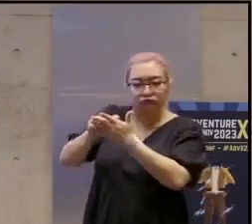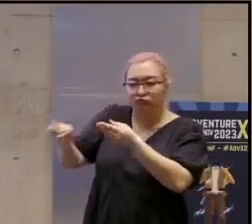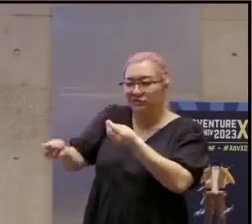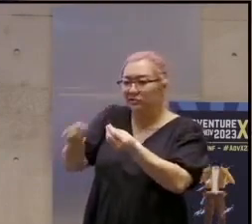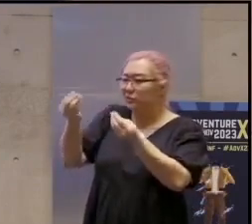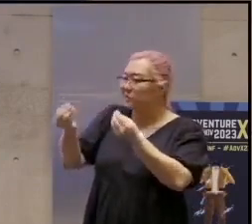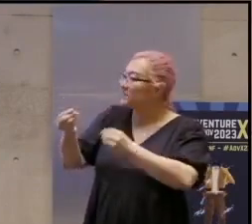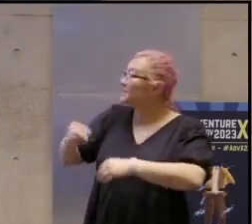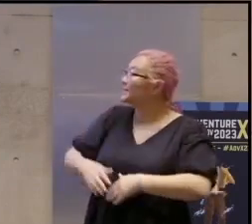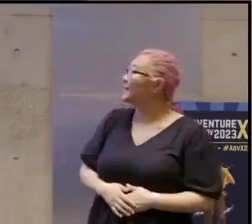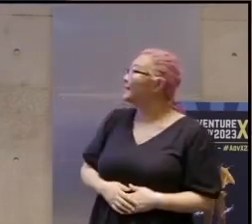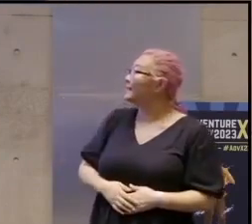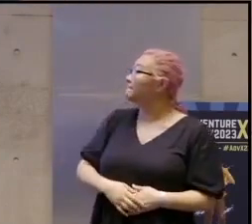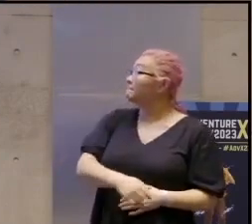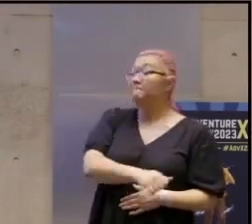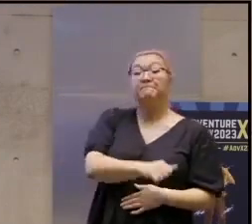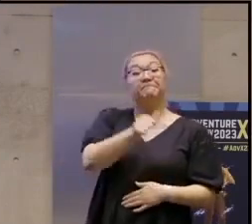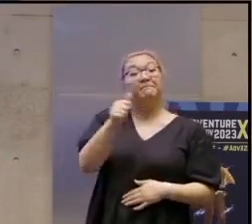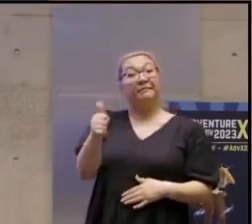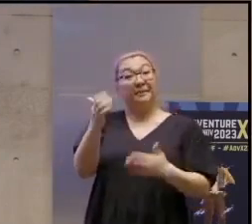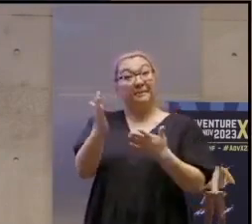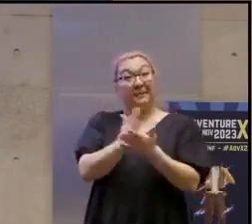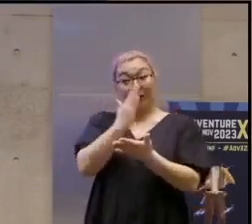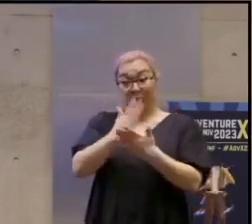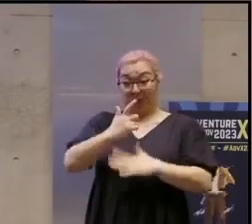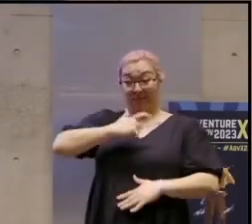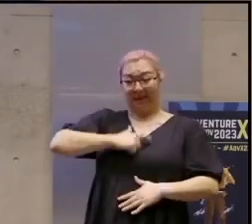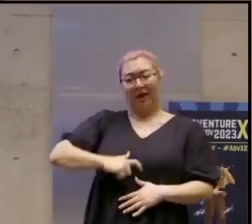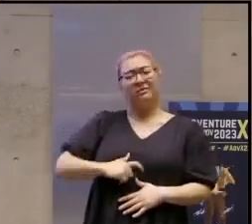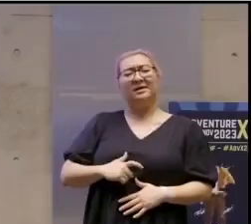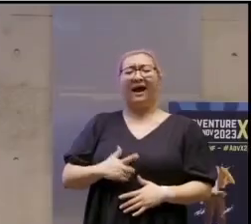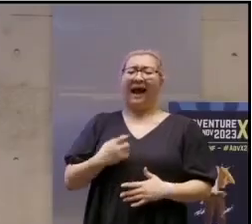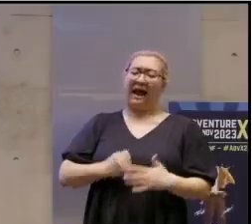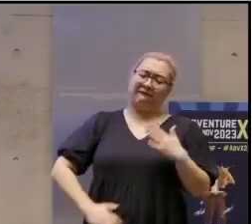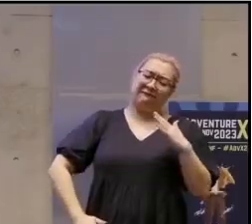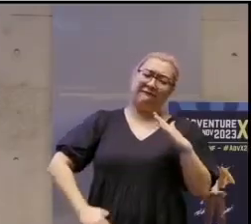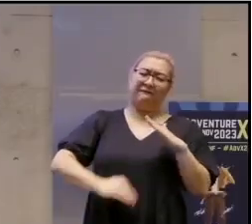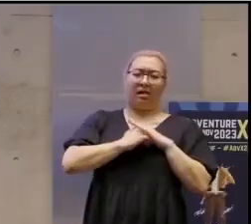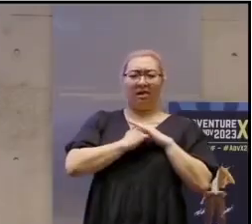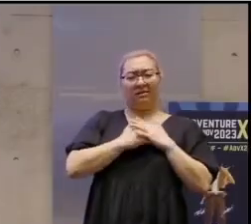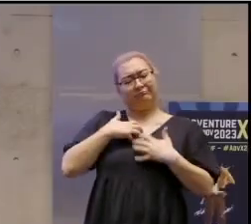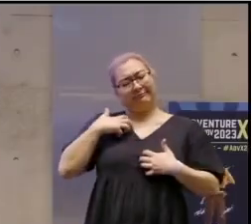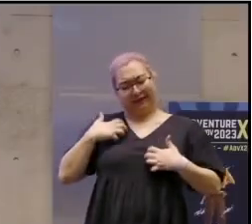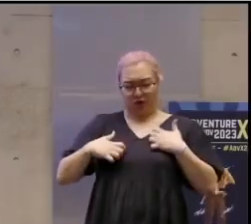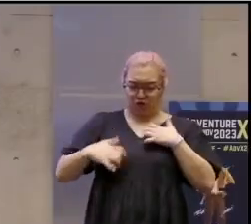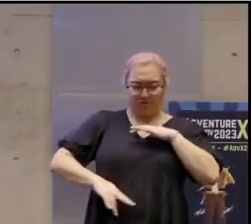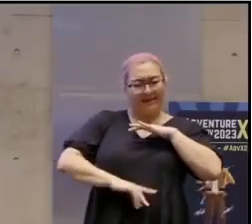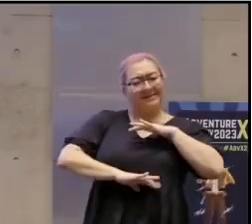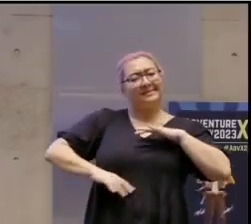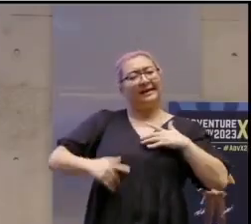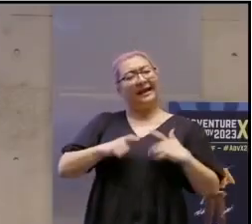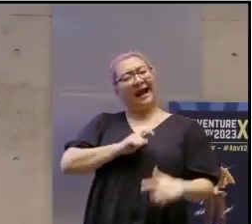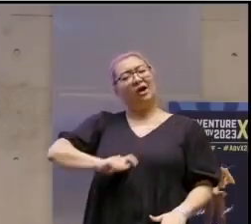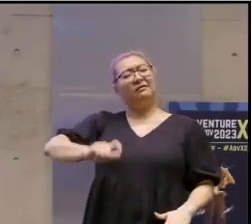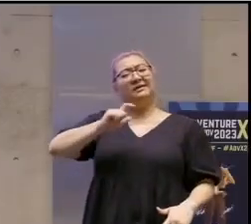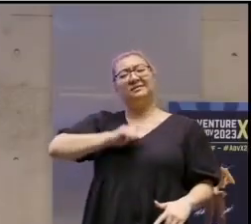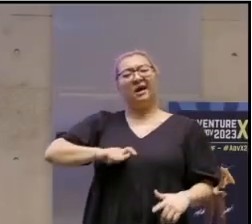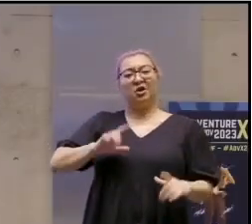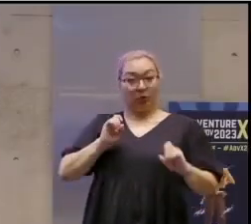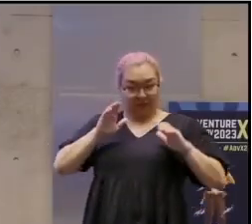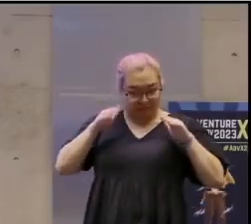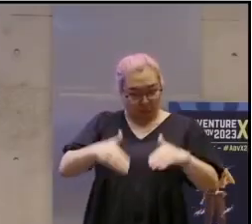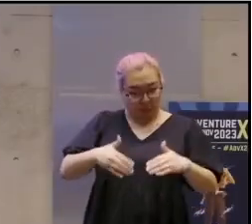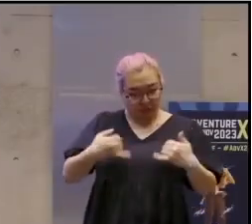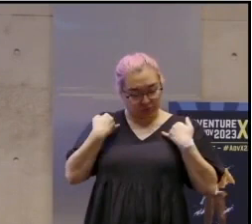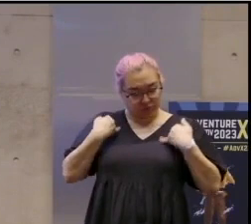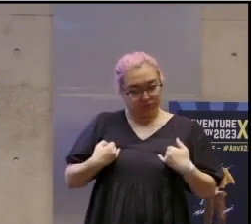Then make sure your characters are going to be realistic, multidimensional, separate from their diagnosis. I can't stress this enough. Don't just